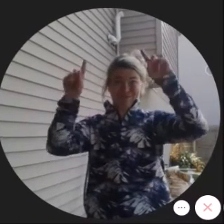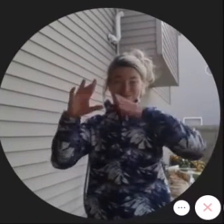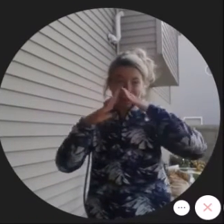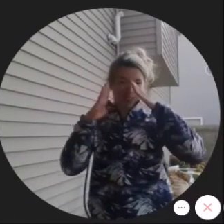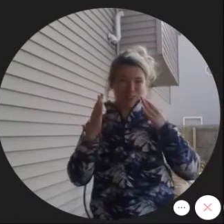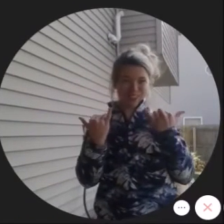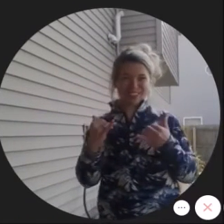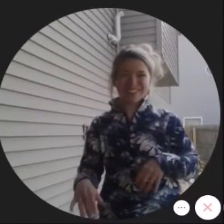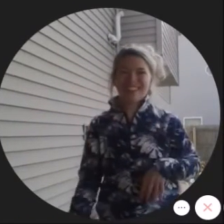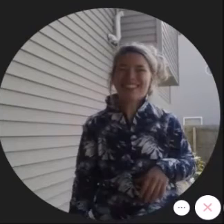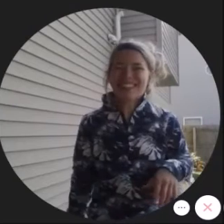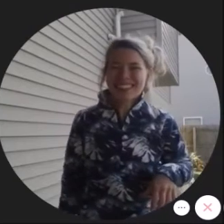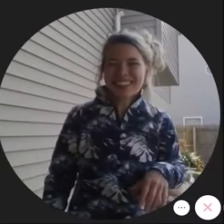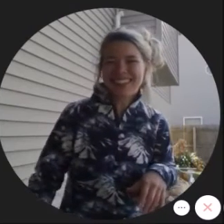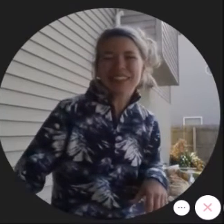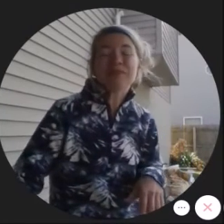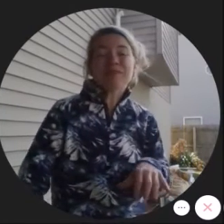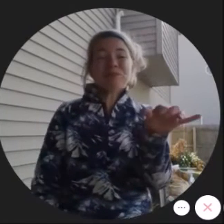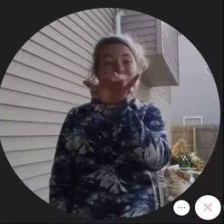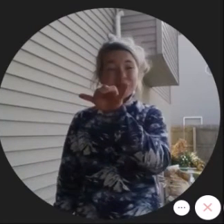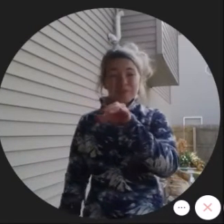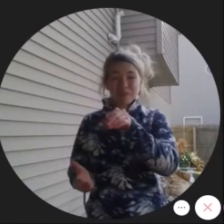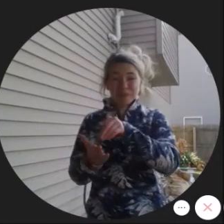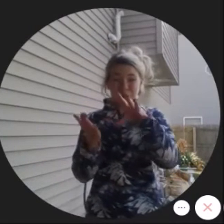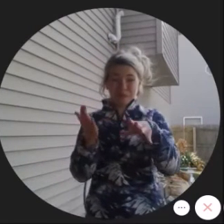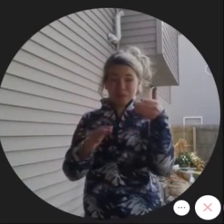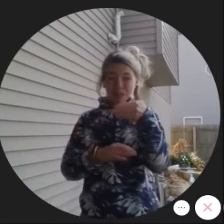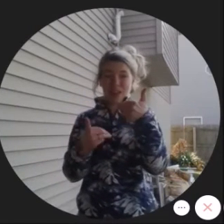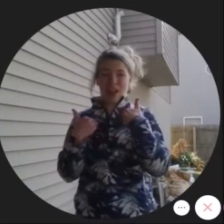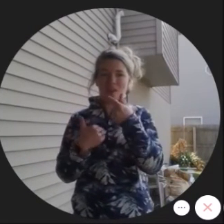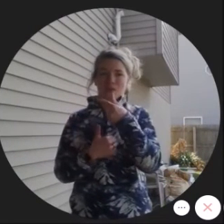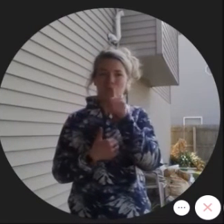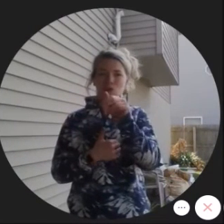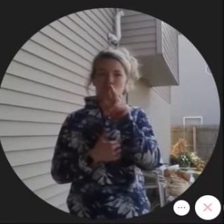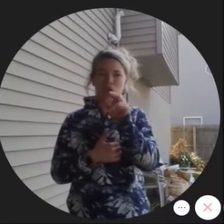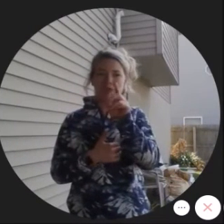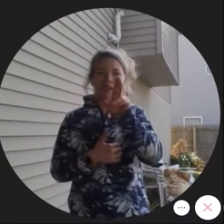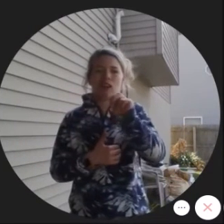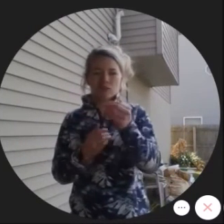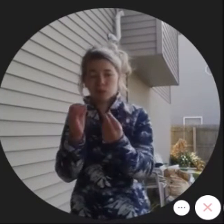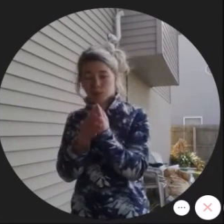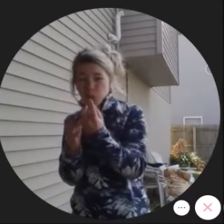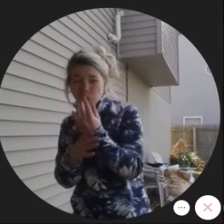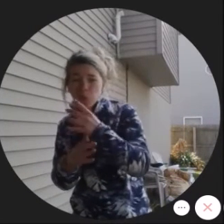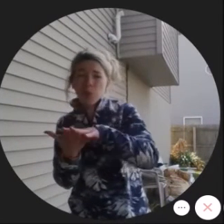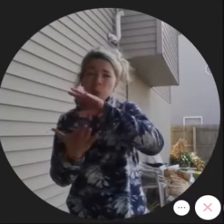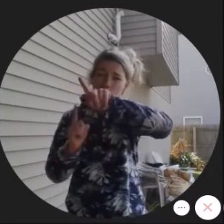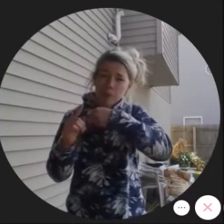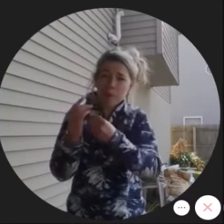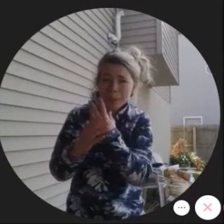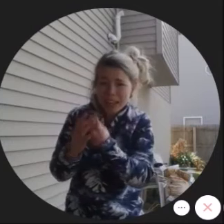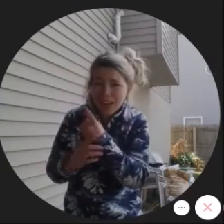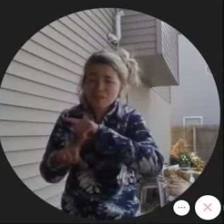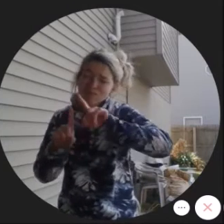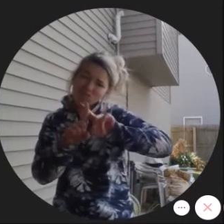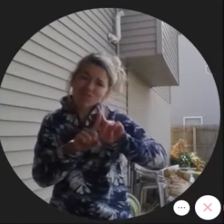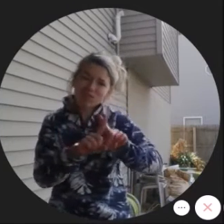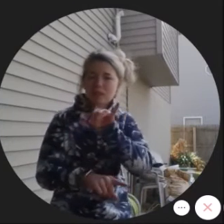And now we live all over, so as you can see, my house is in the background. So the students there